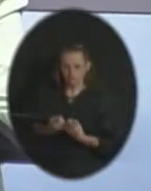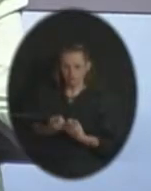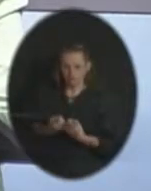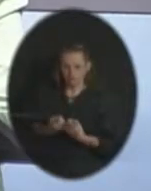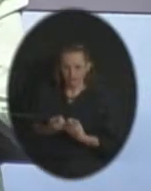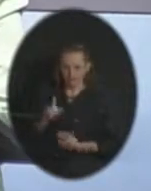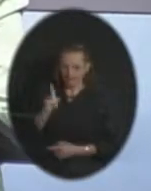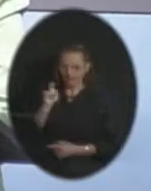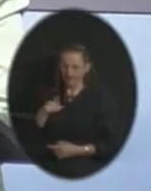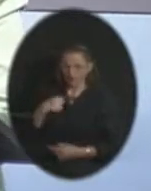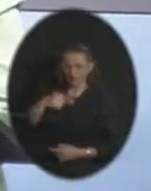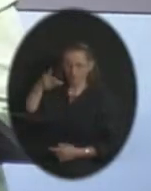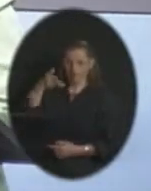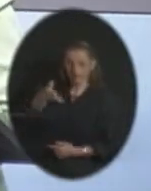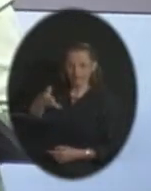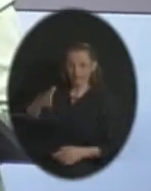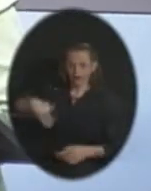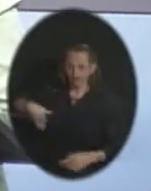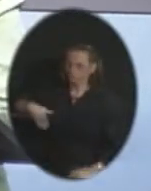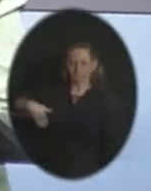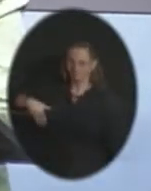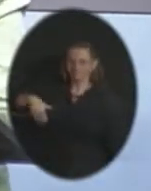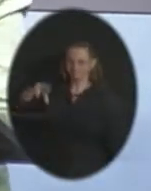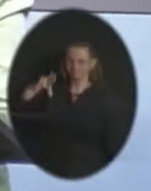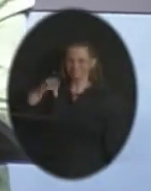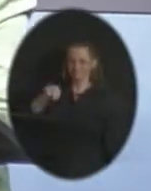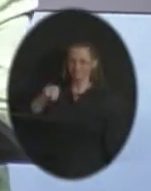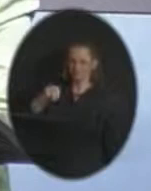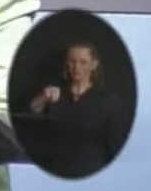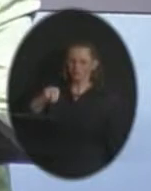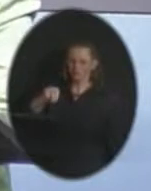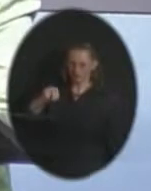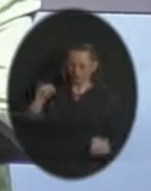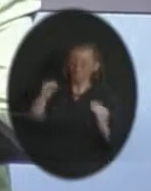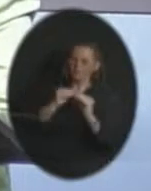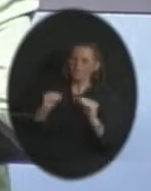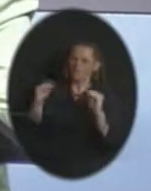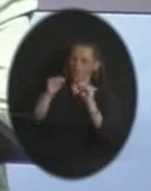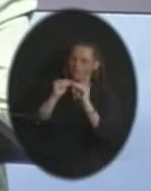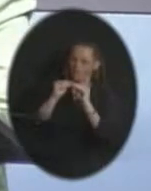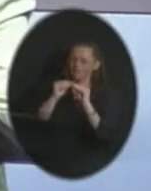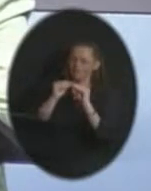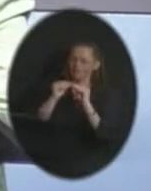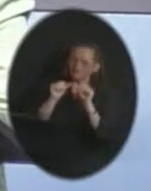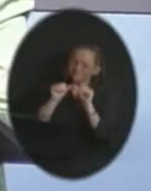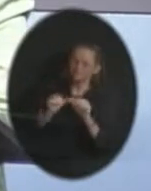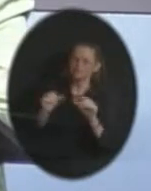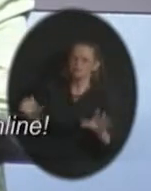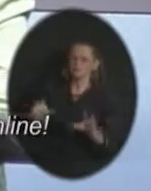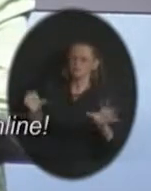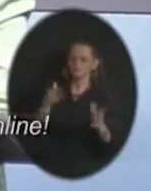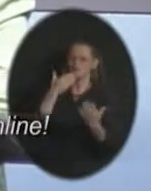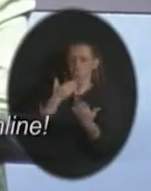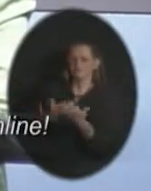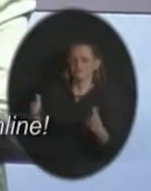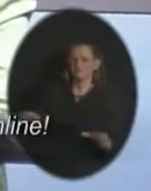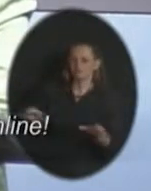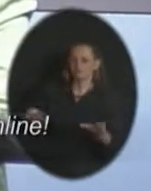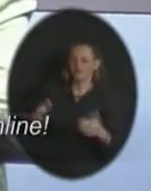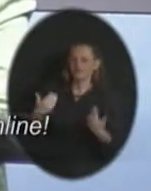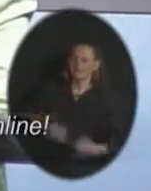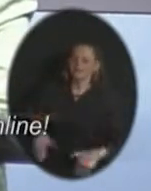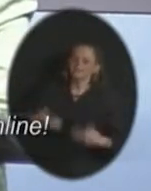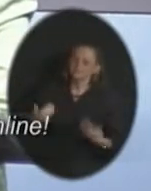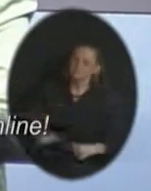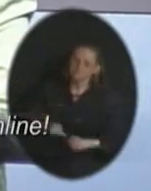there yet? And the answer is no. So just continue to do all the good things that you're doing. I am immensely proud of this district, and I'm